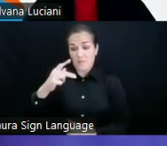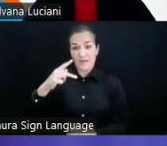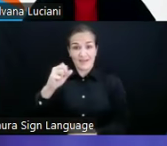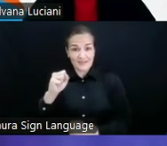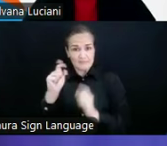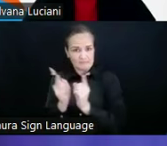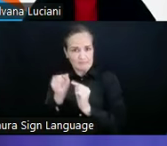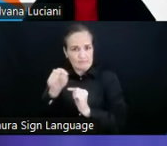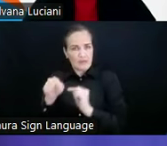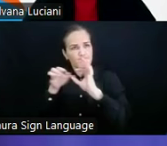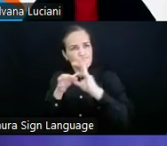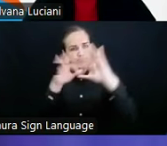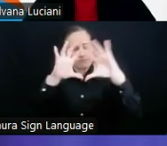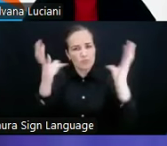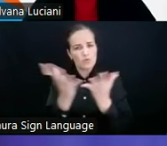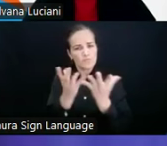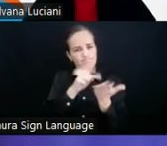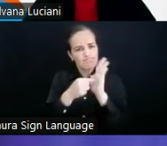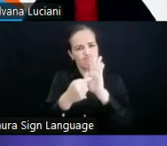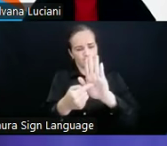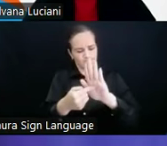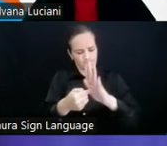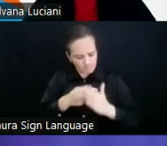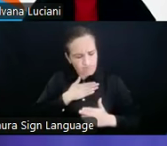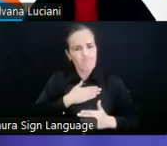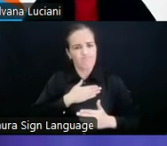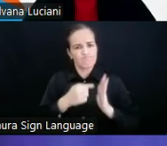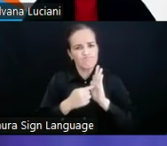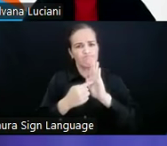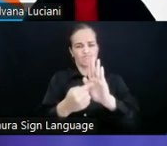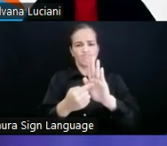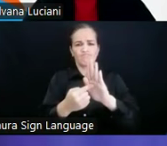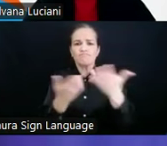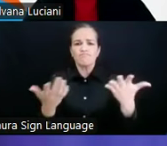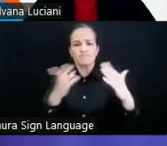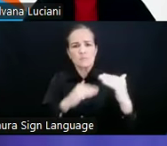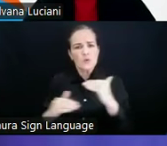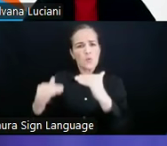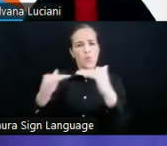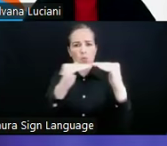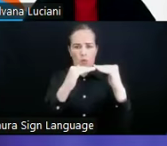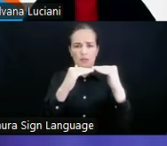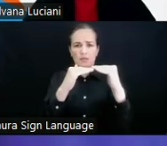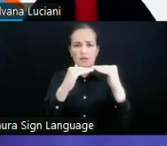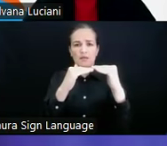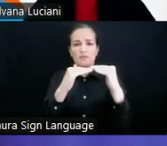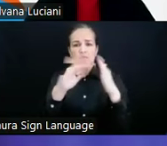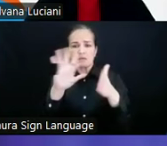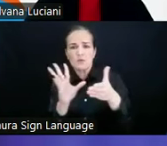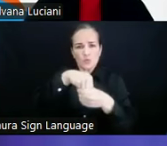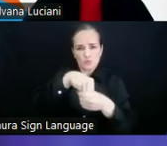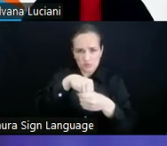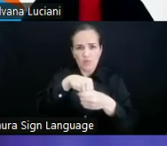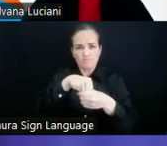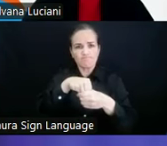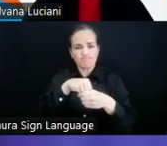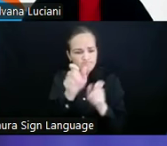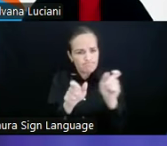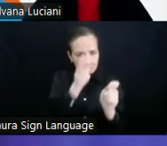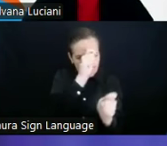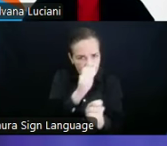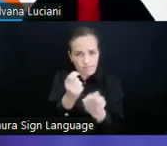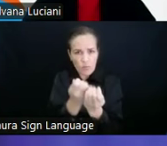Pan American Health Organization joins the global community to reaffirm our commitment with equality, inclusion, and dignity of